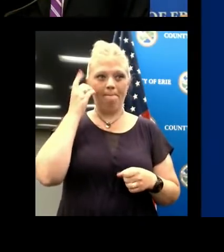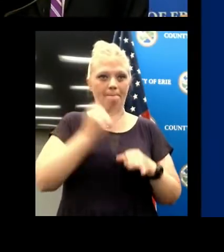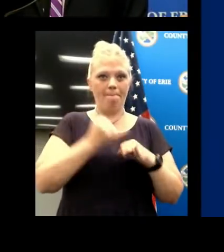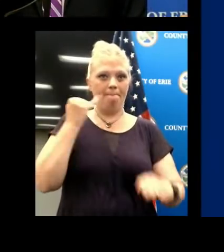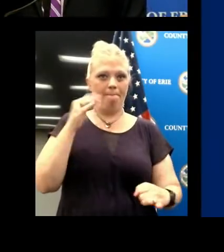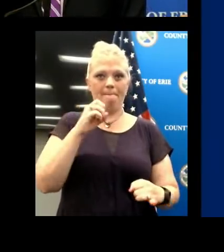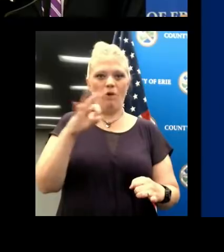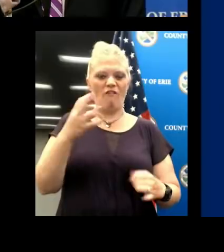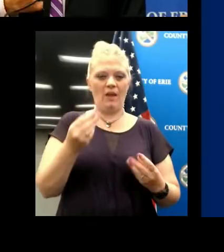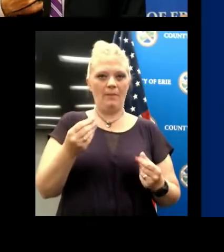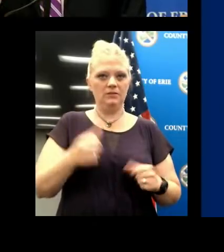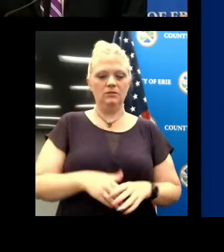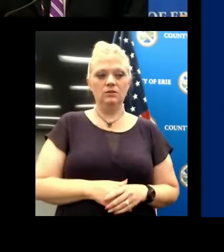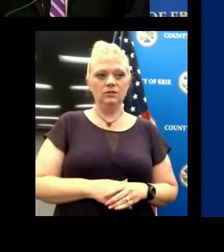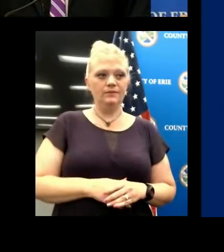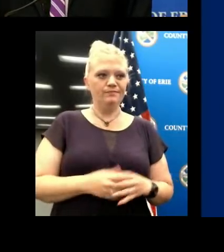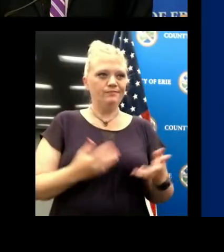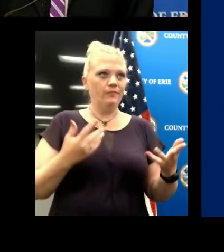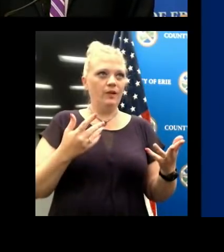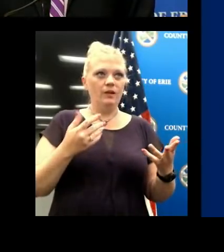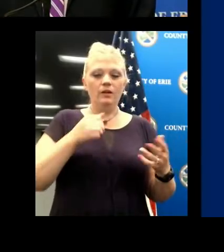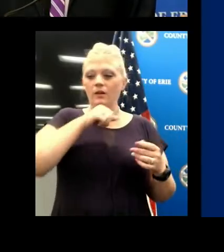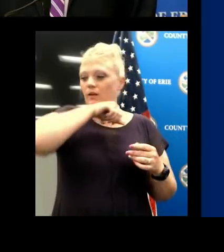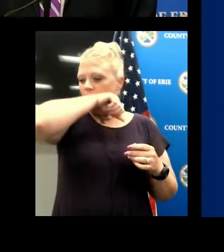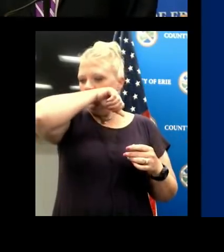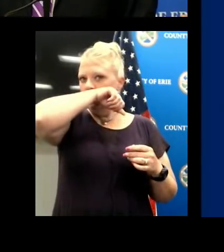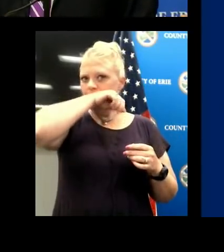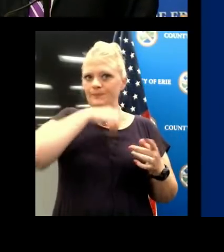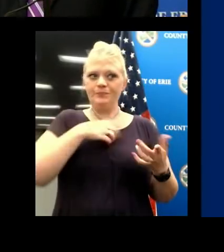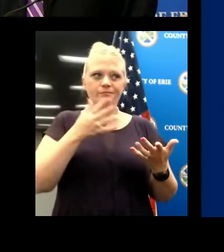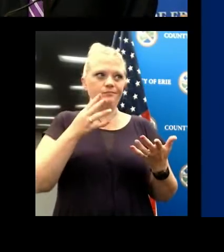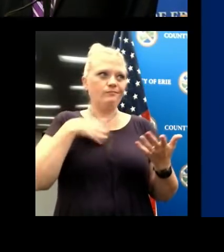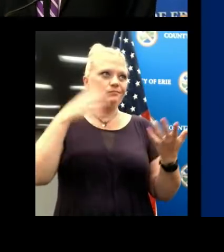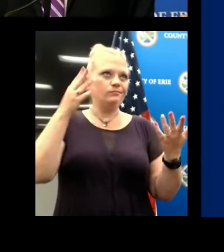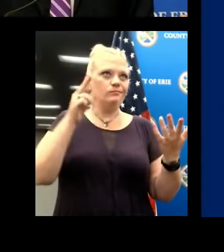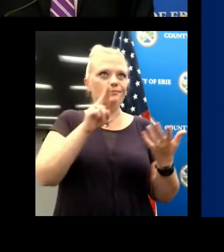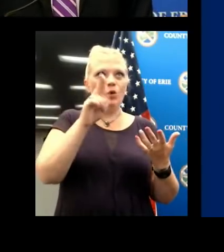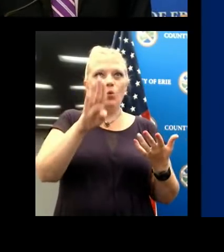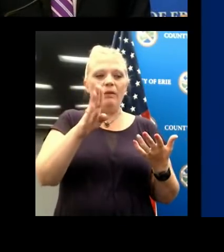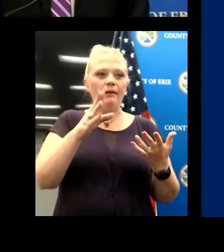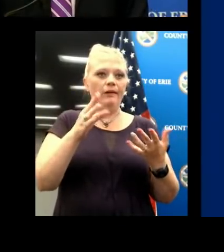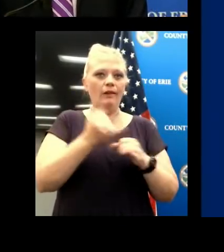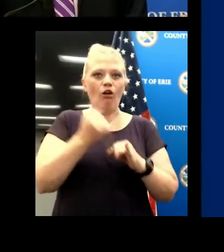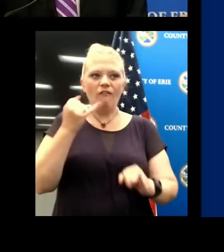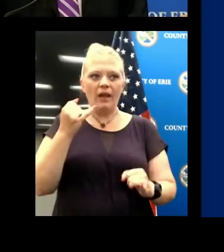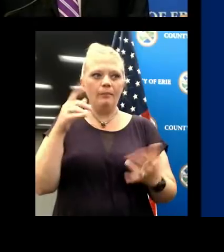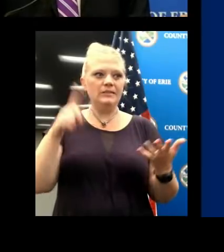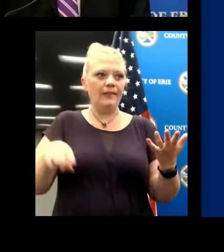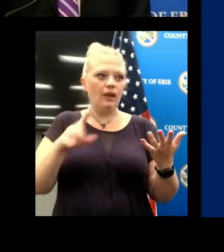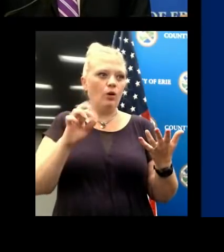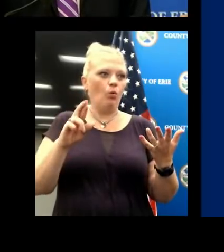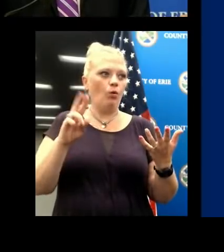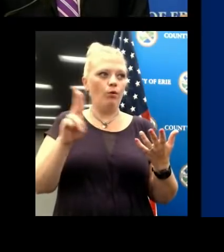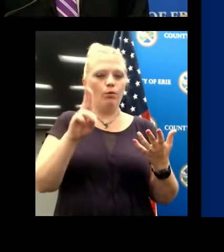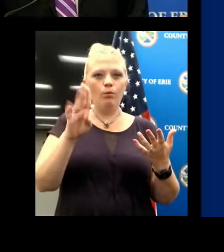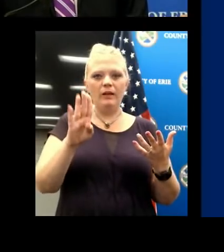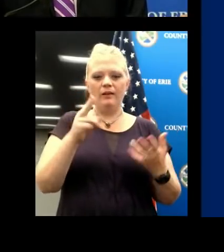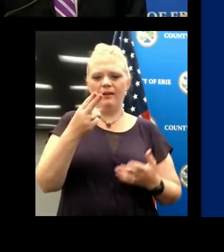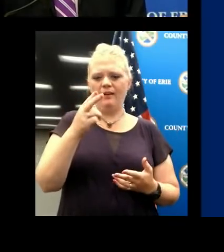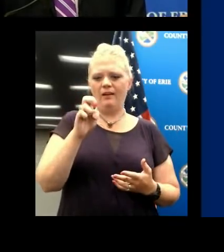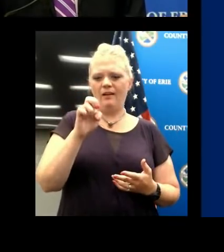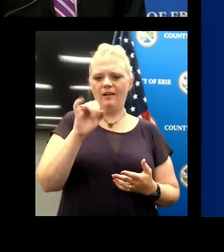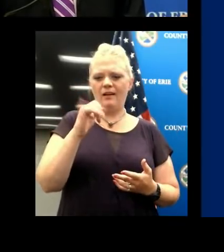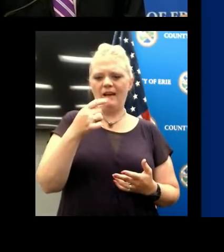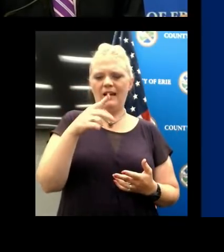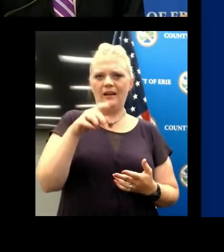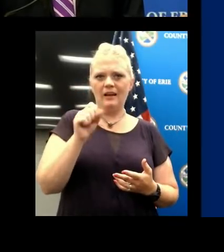campus. Whether it be the University of Buffalo by the Amherst campus and off-campus facilities there, or in the University Heights district,